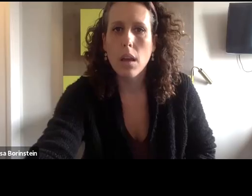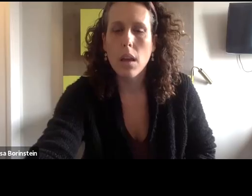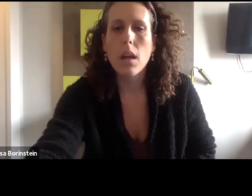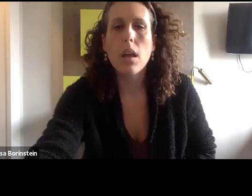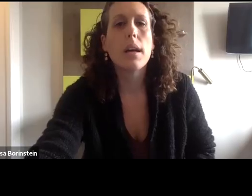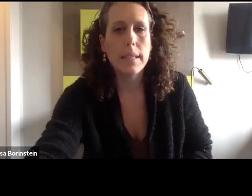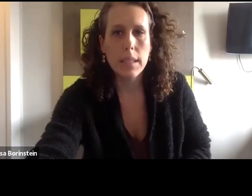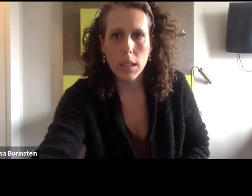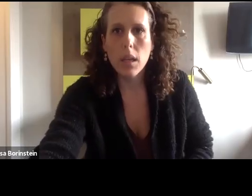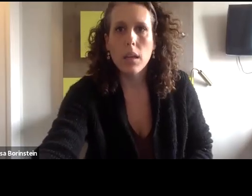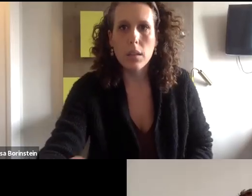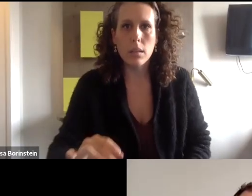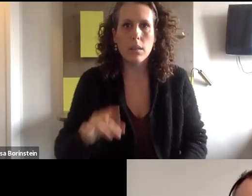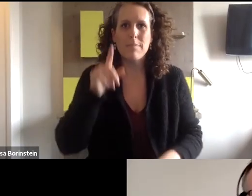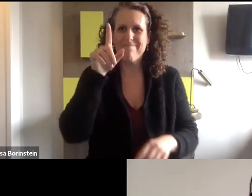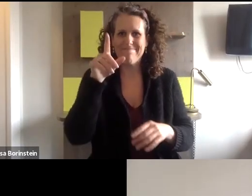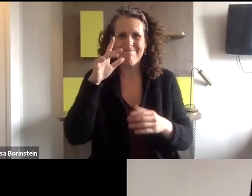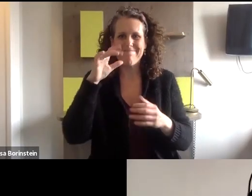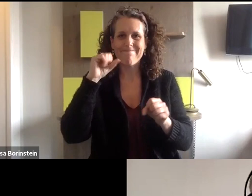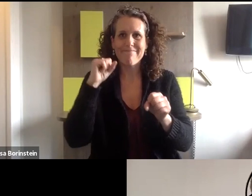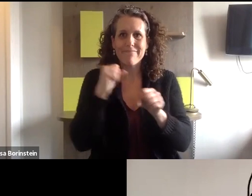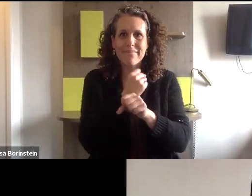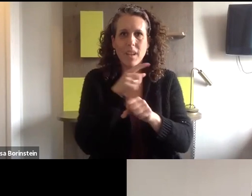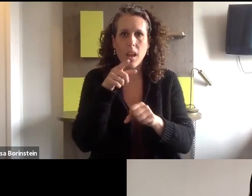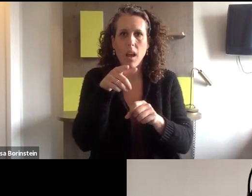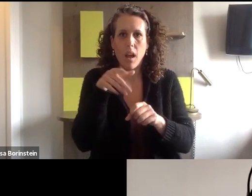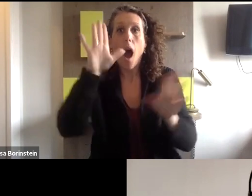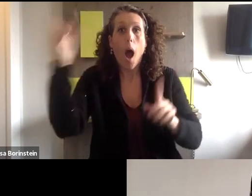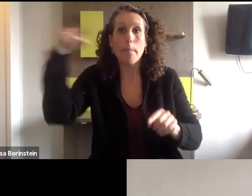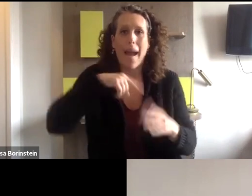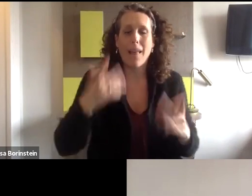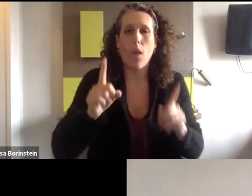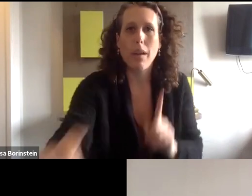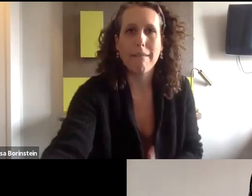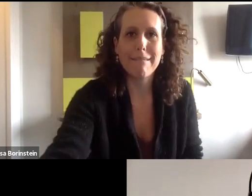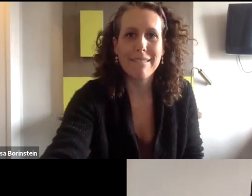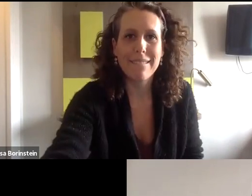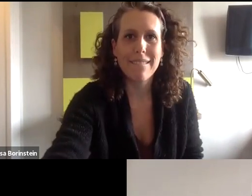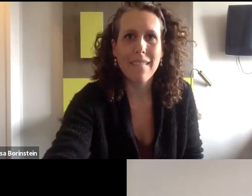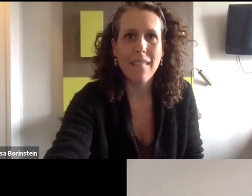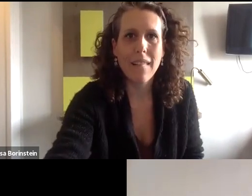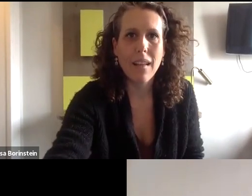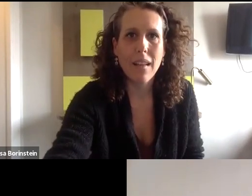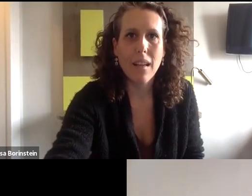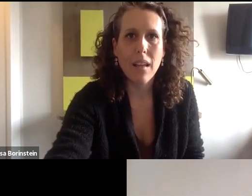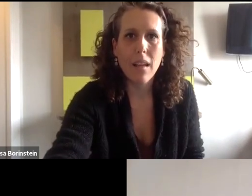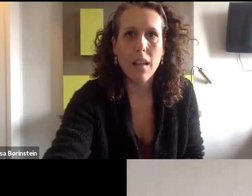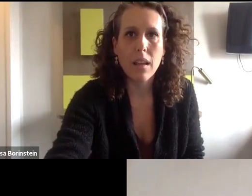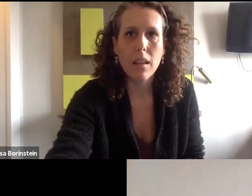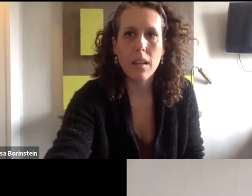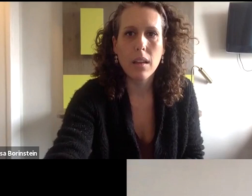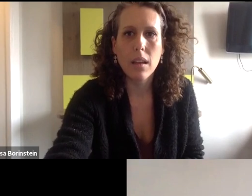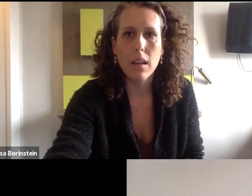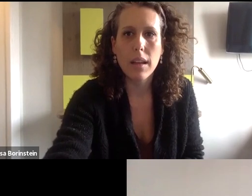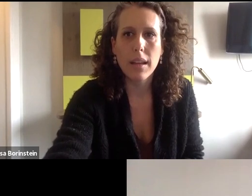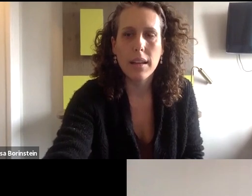Okay, I think we seem to have lost Tobias. I think he's coming back. Tobias. Did I? We